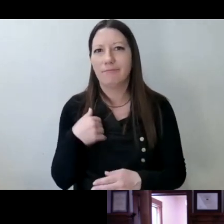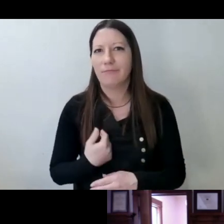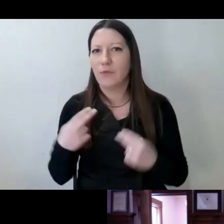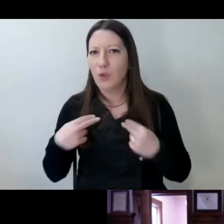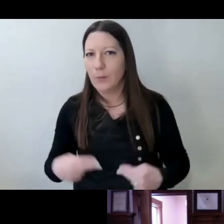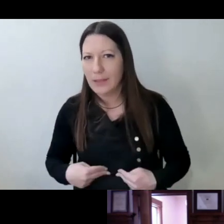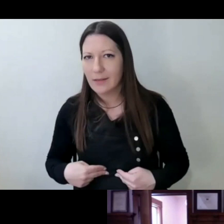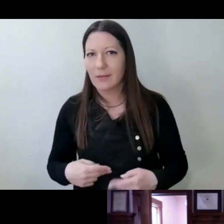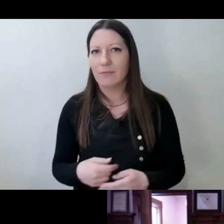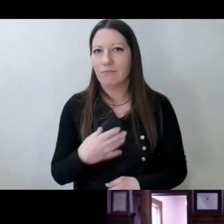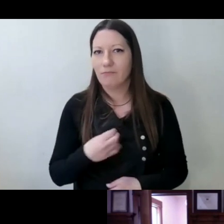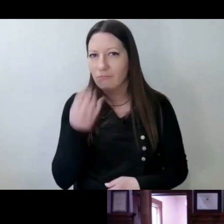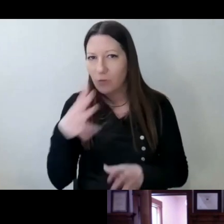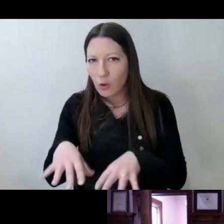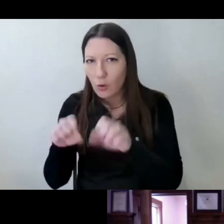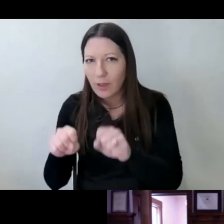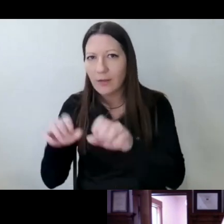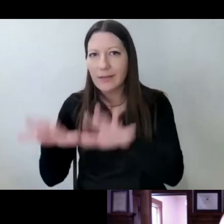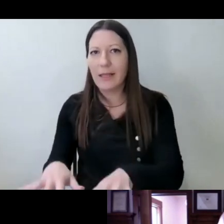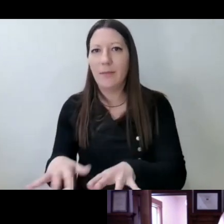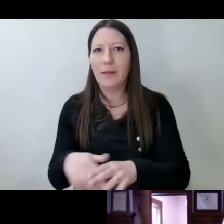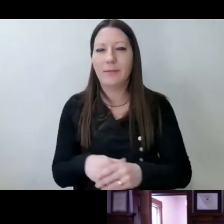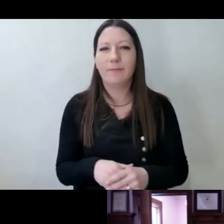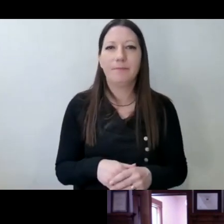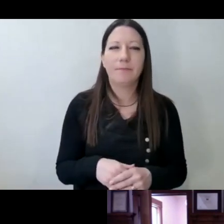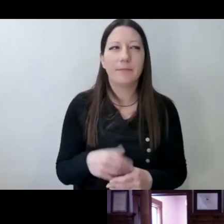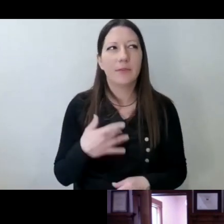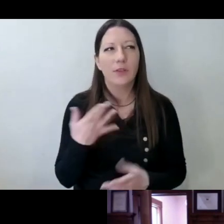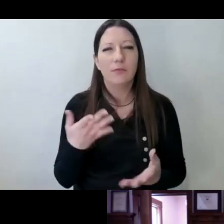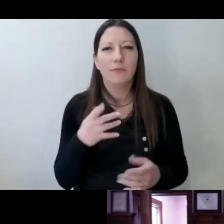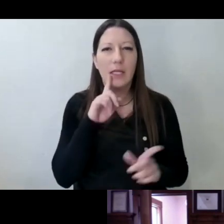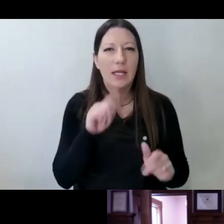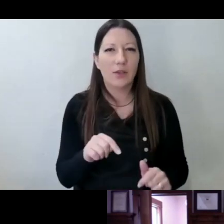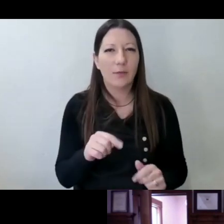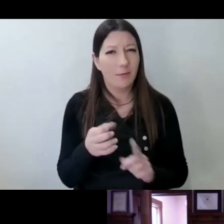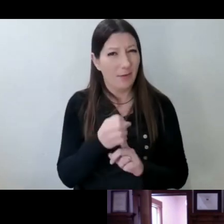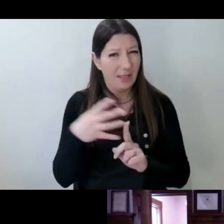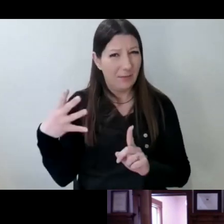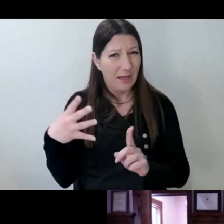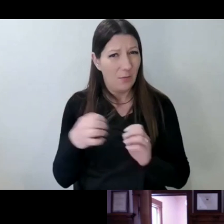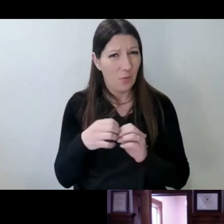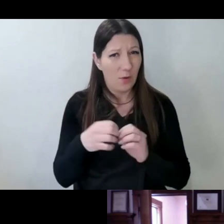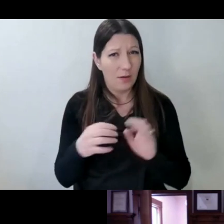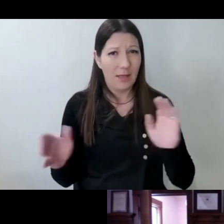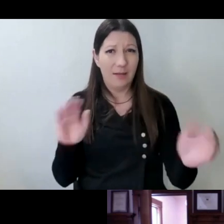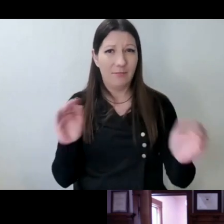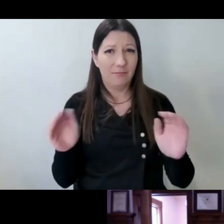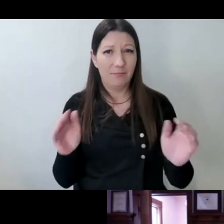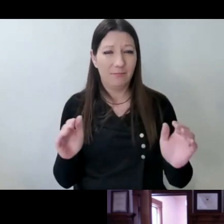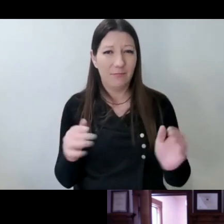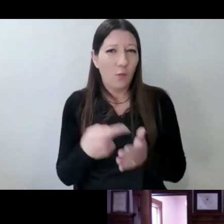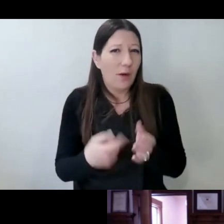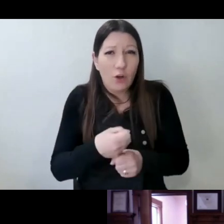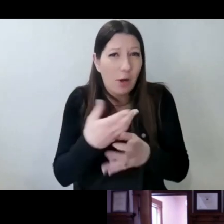between human caused versus naturally occurring fires, but I don't know if you want to expand on that a little bit in relation to colonial settlement in